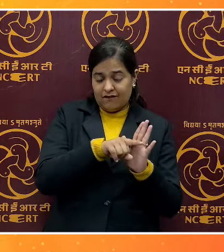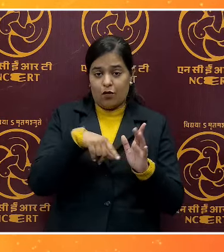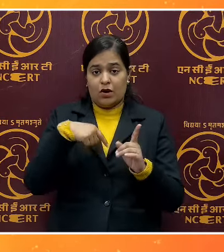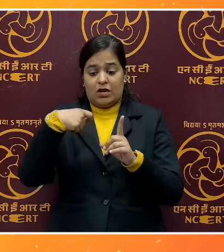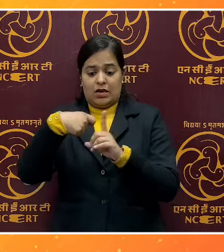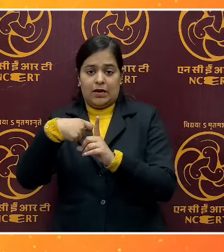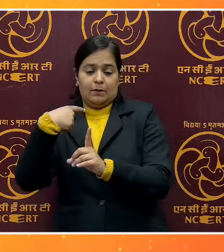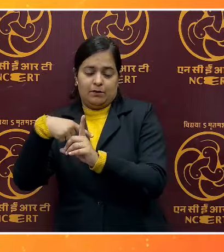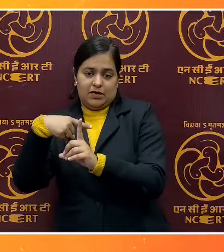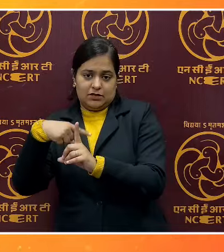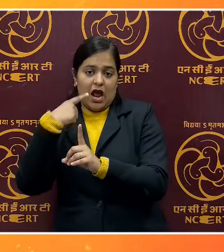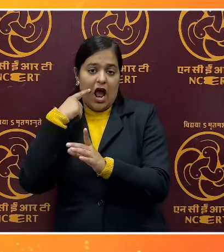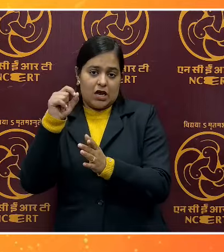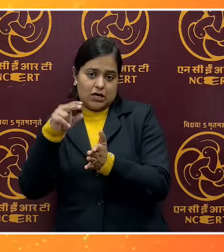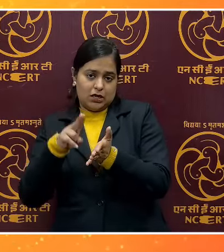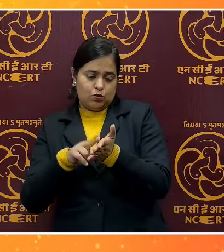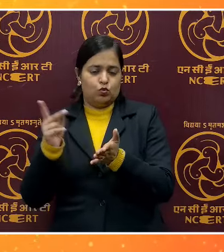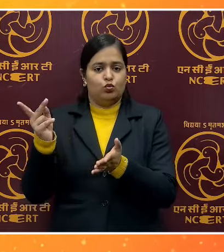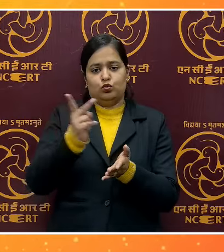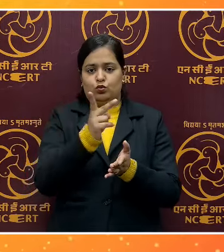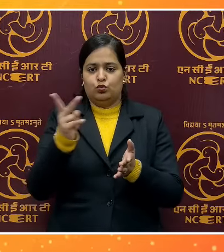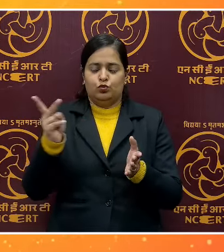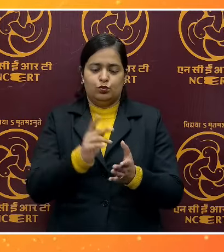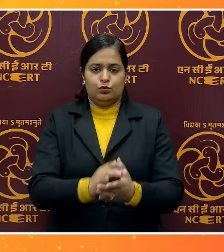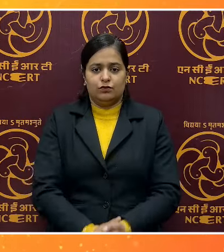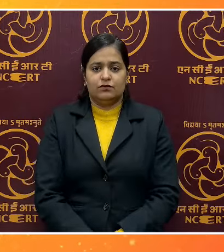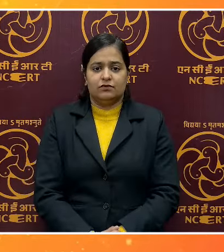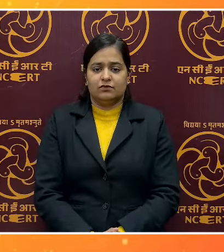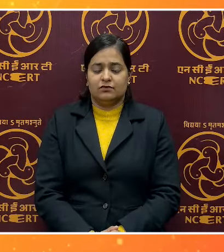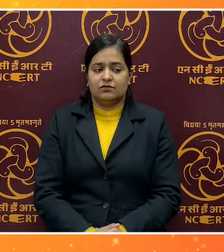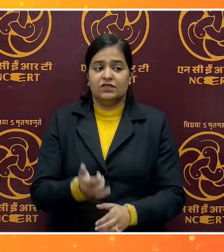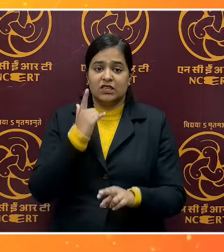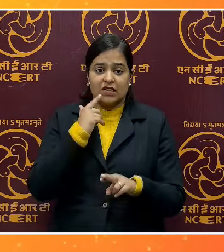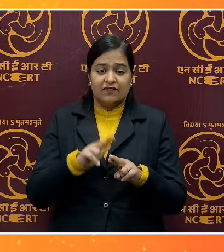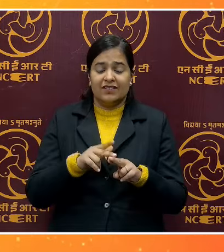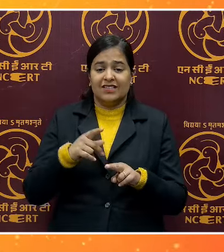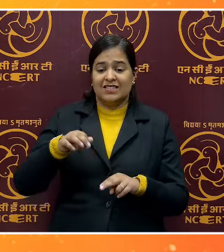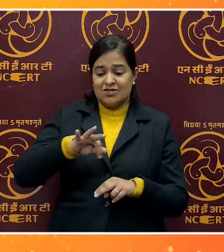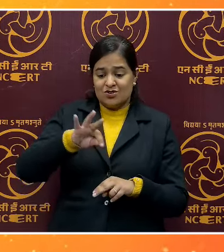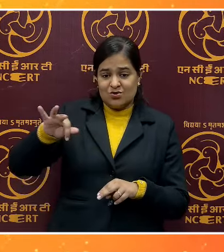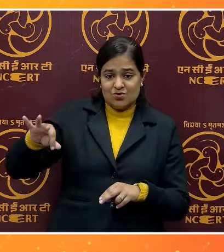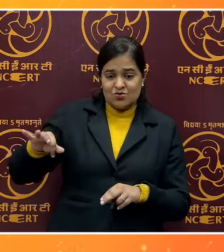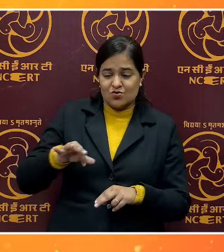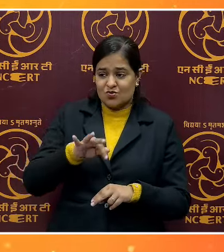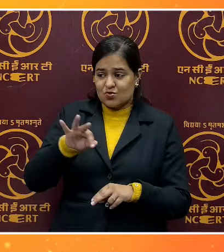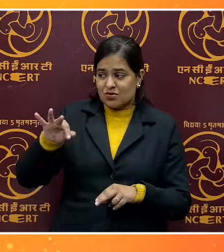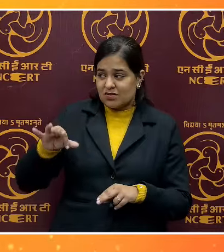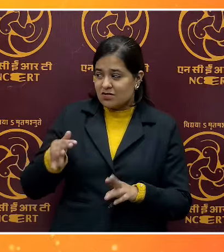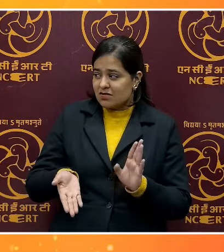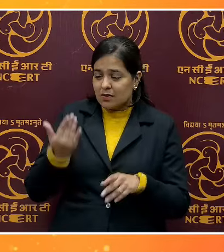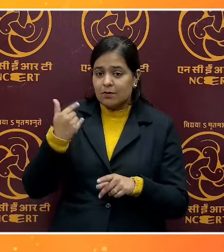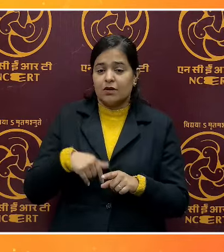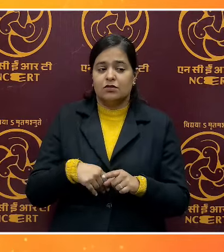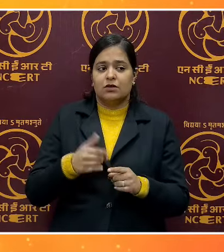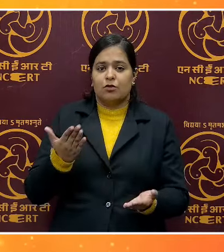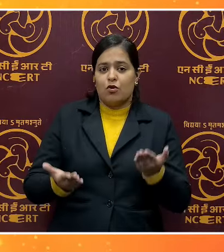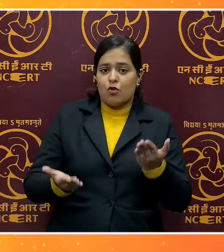and K plus ion both can be tested. In case of double salts, the metal atom ion exhibit normal